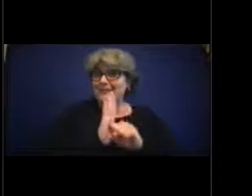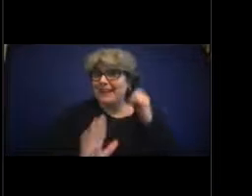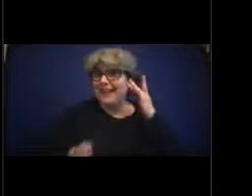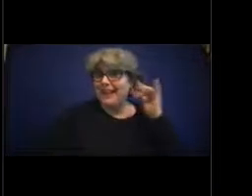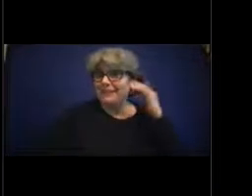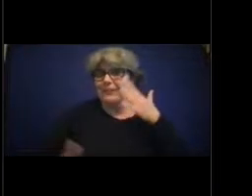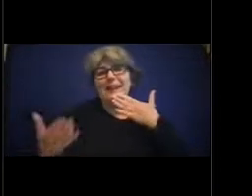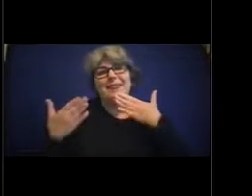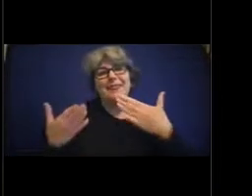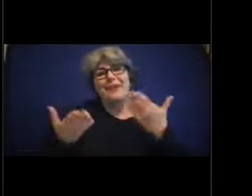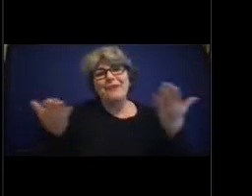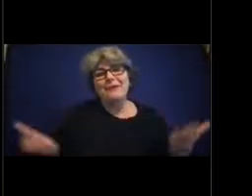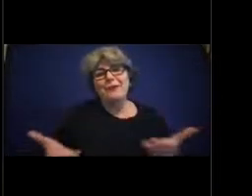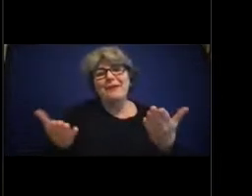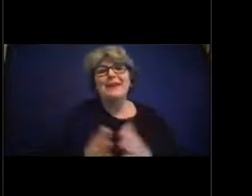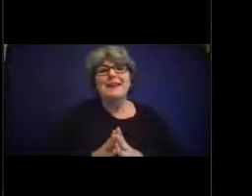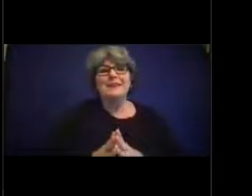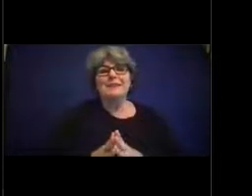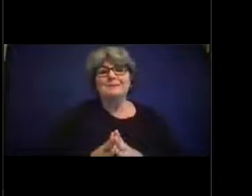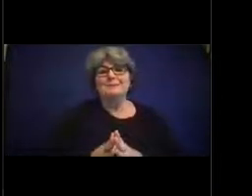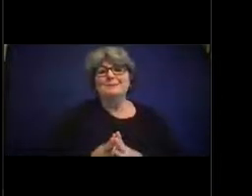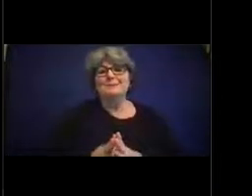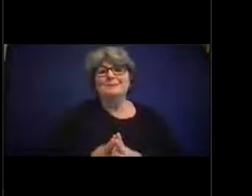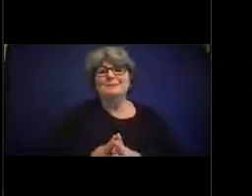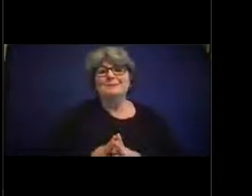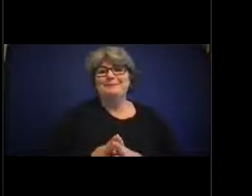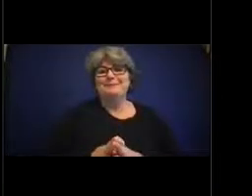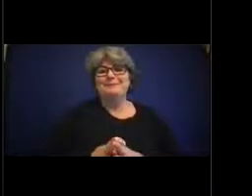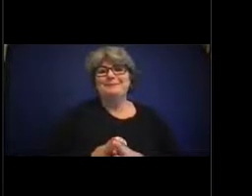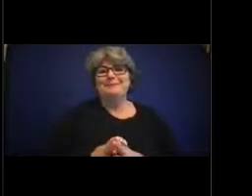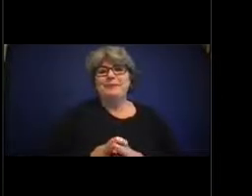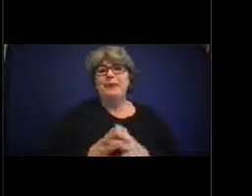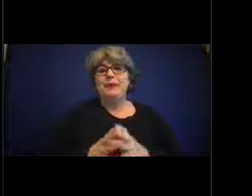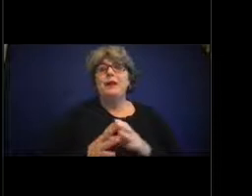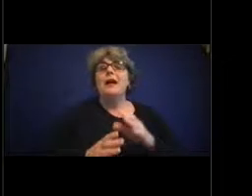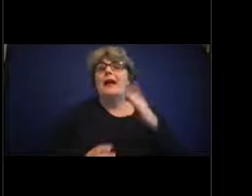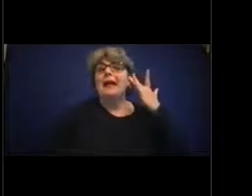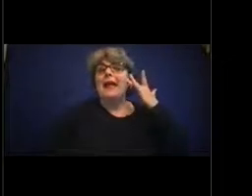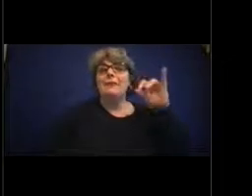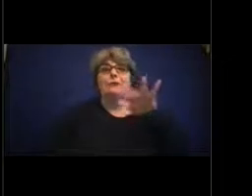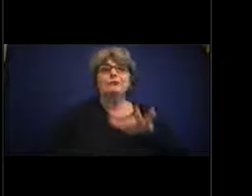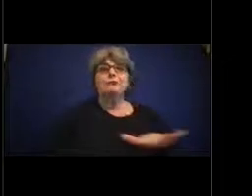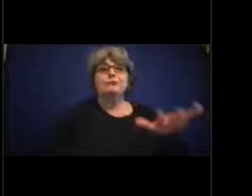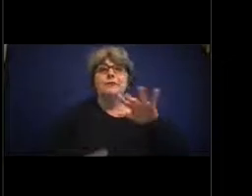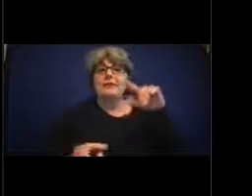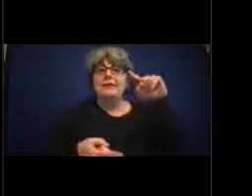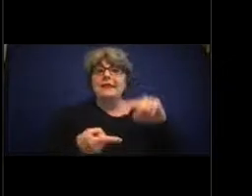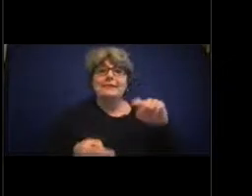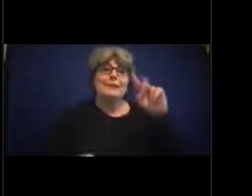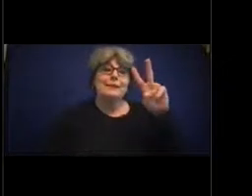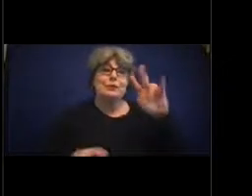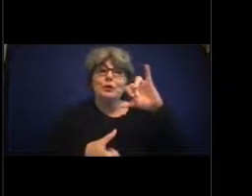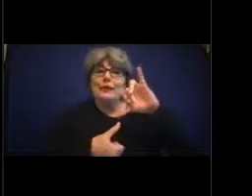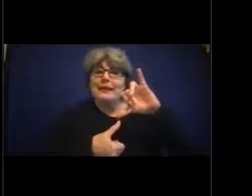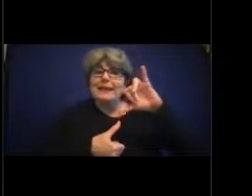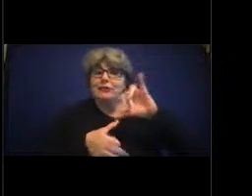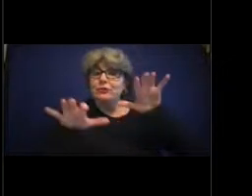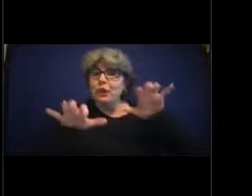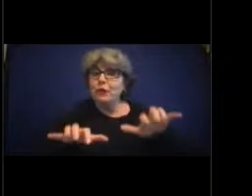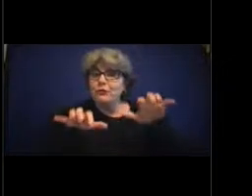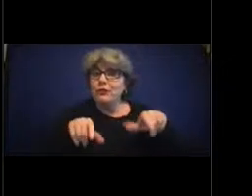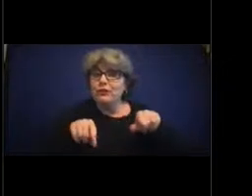Thank you for joining us. It's really a pleasure. This area of California received less than 2 inches of precipitation over the